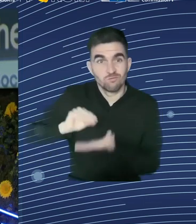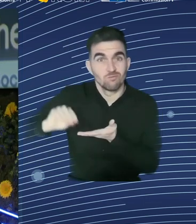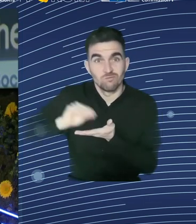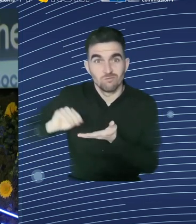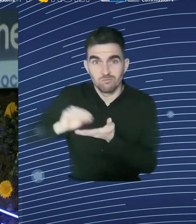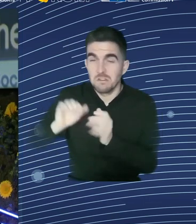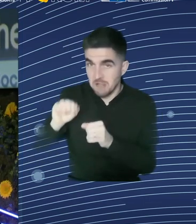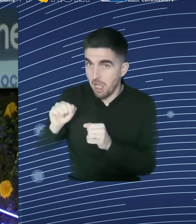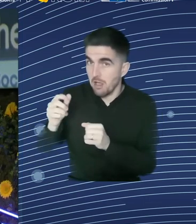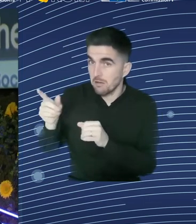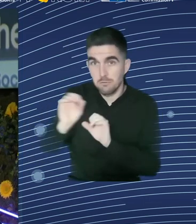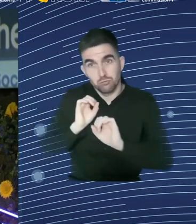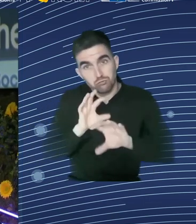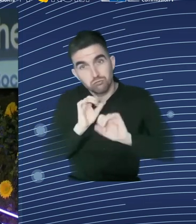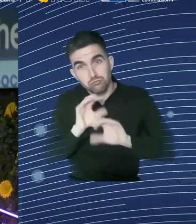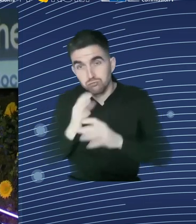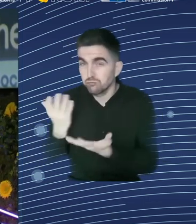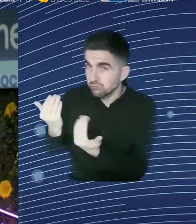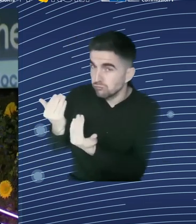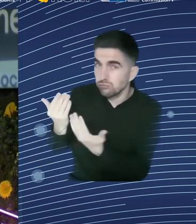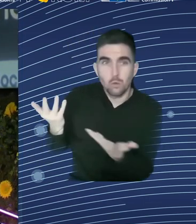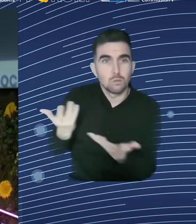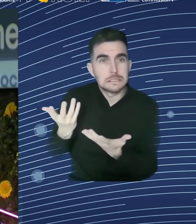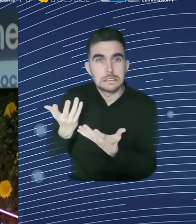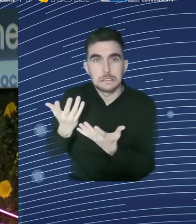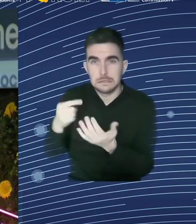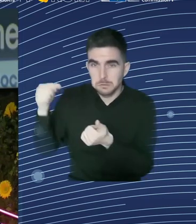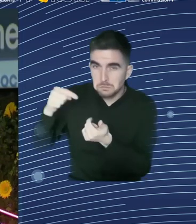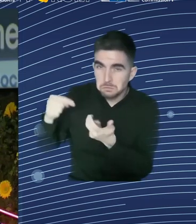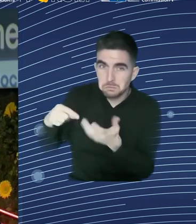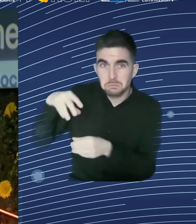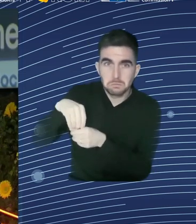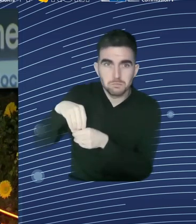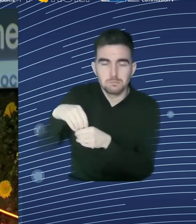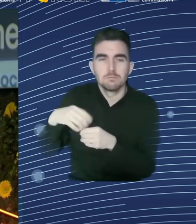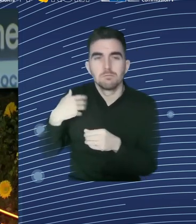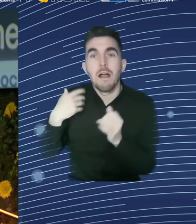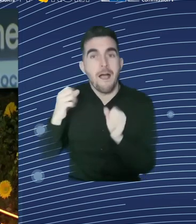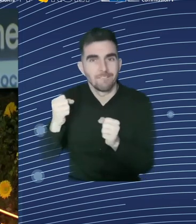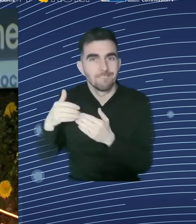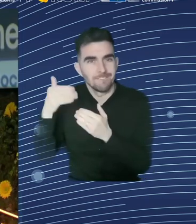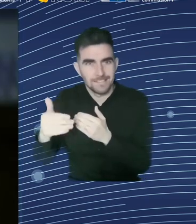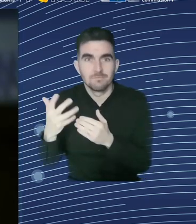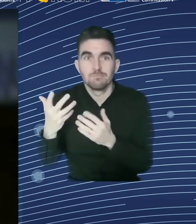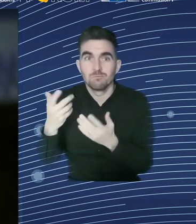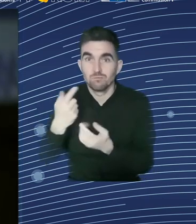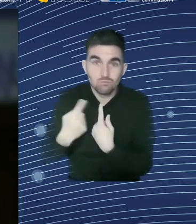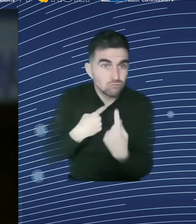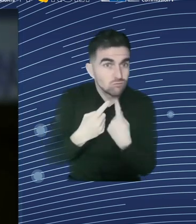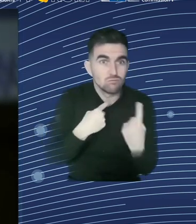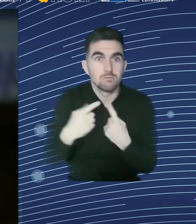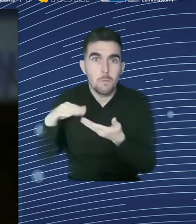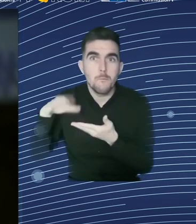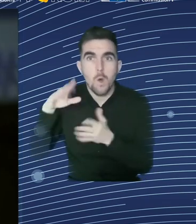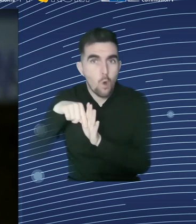our panelists, you're very welcome to send them through the chat function of the platform if